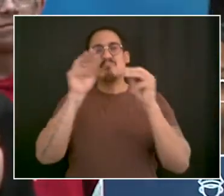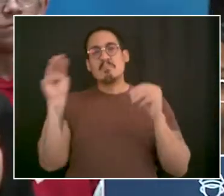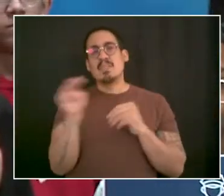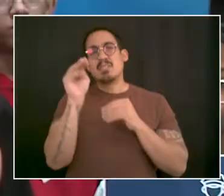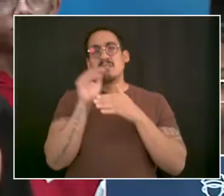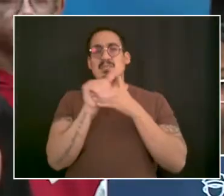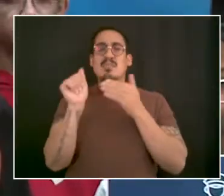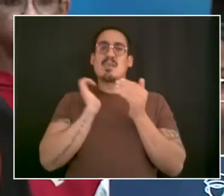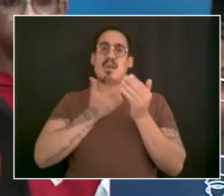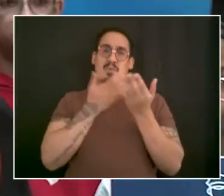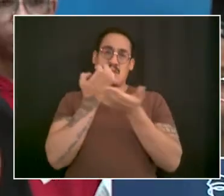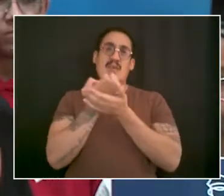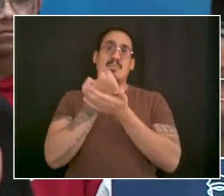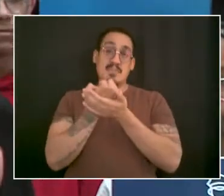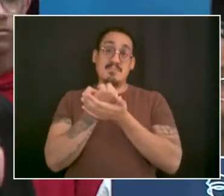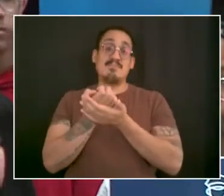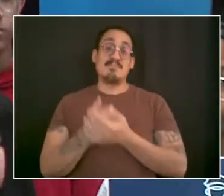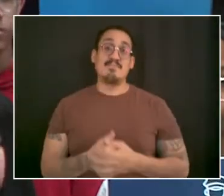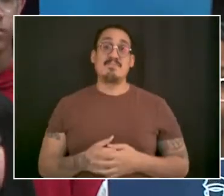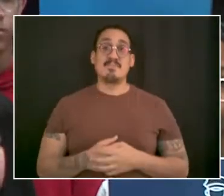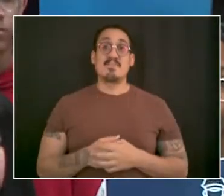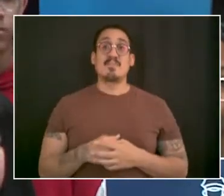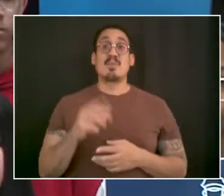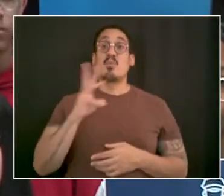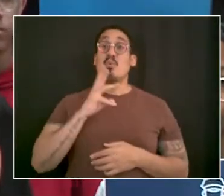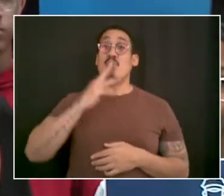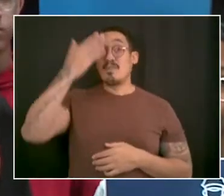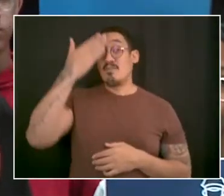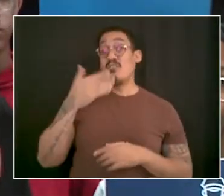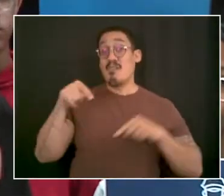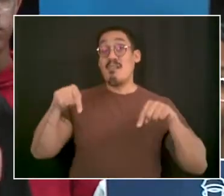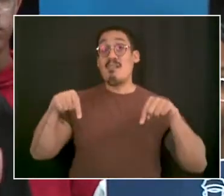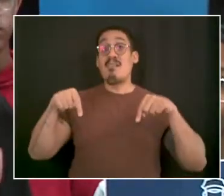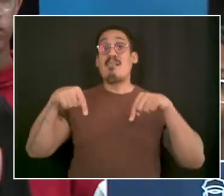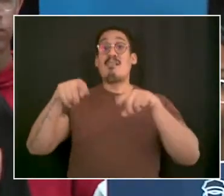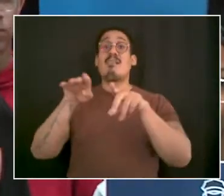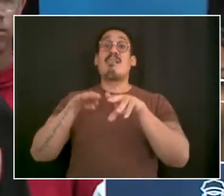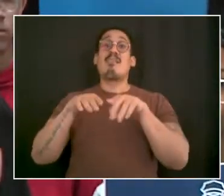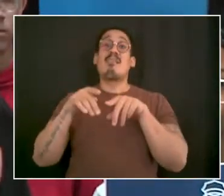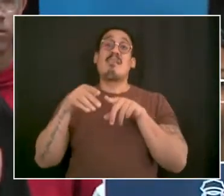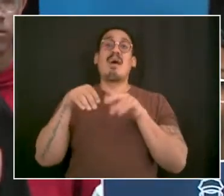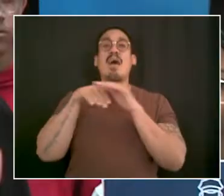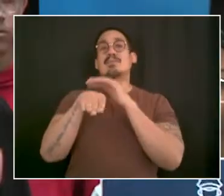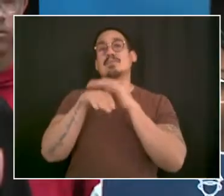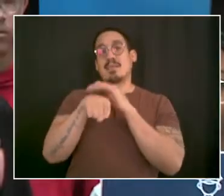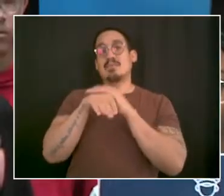for public waterfront access to the Hunts Point Market in the Bronx. Every